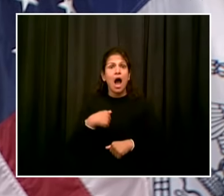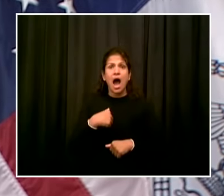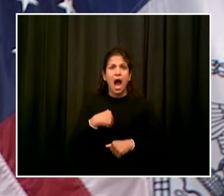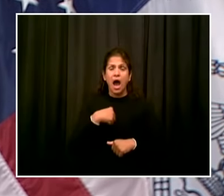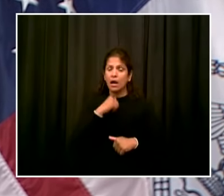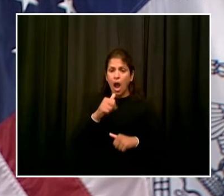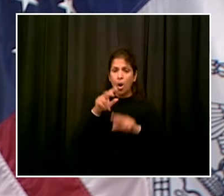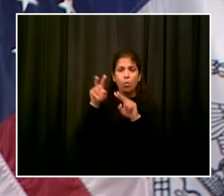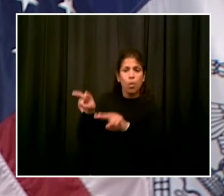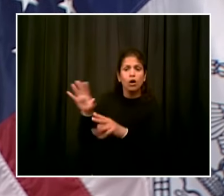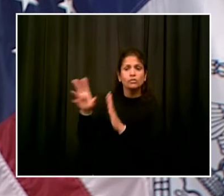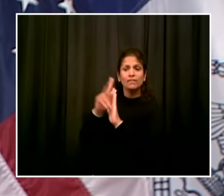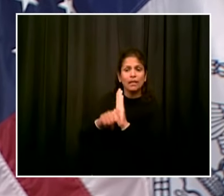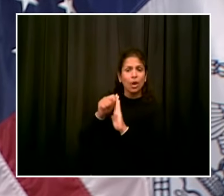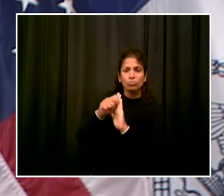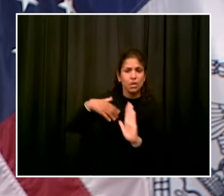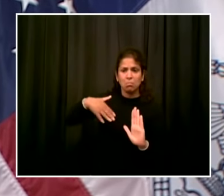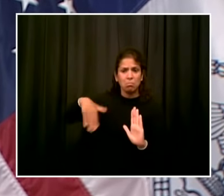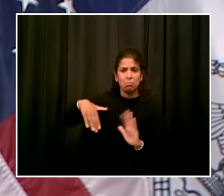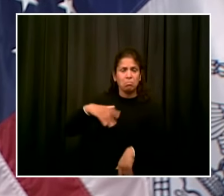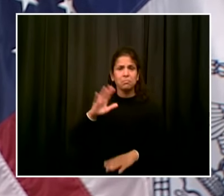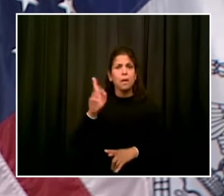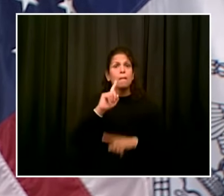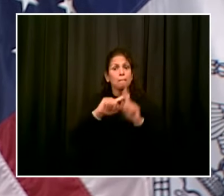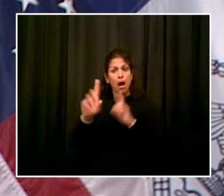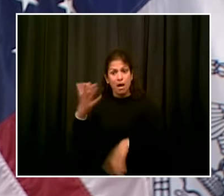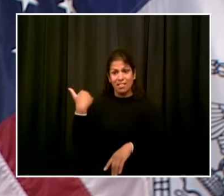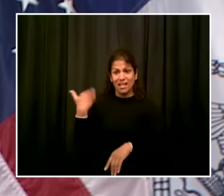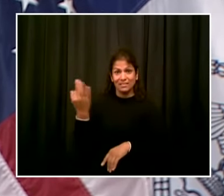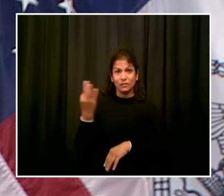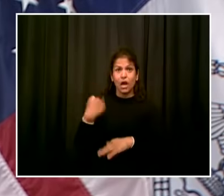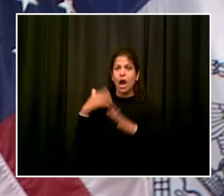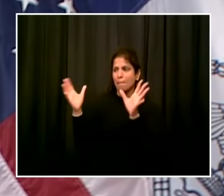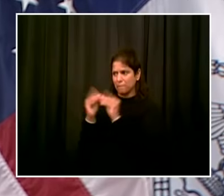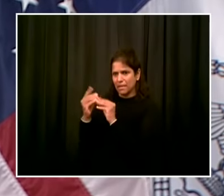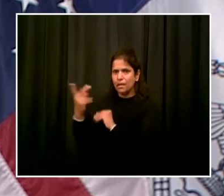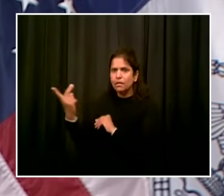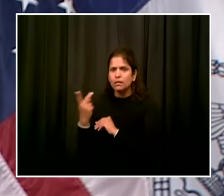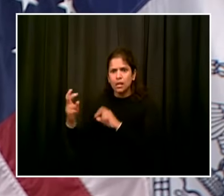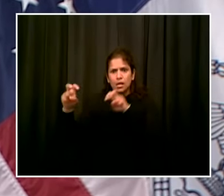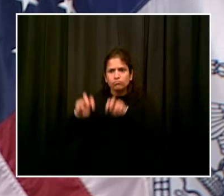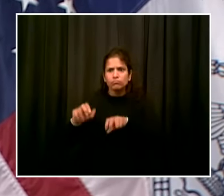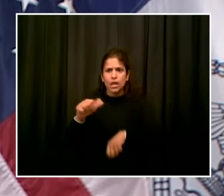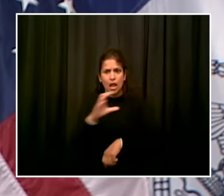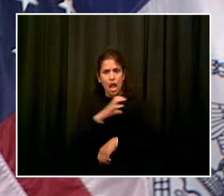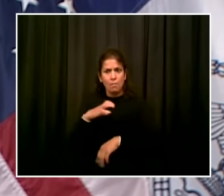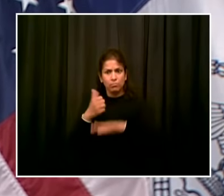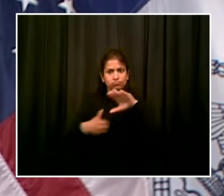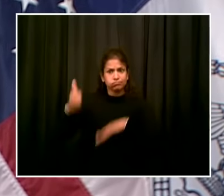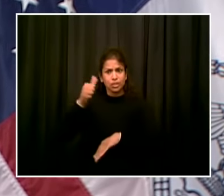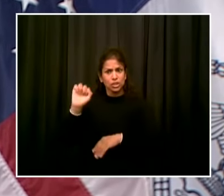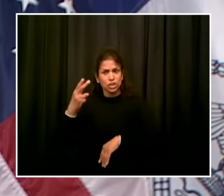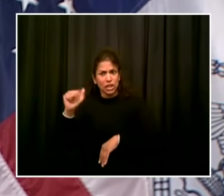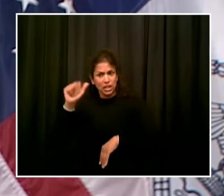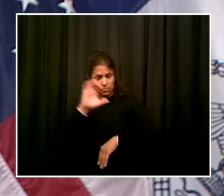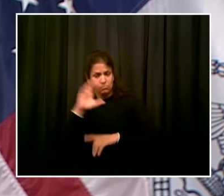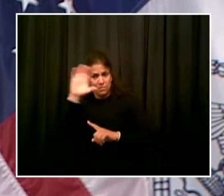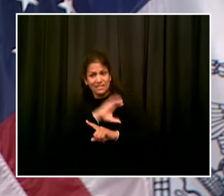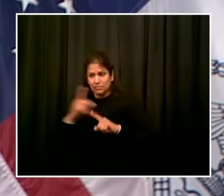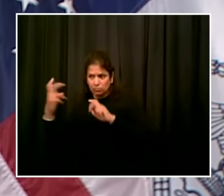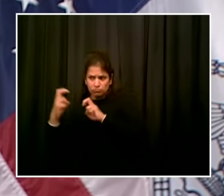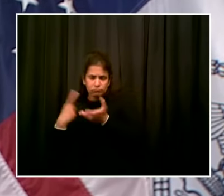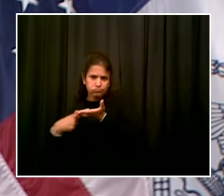moving forward. And I think the central point here is we all have to turn the page and move forward. That language wasn't constructive. I don't